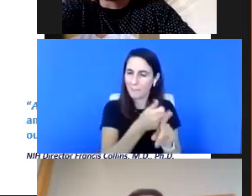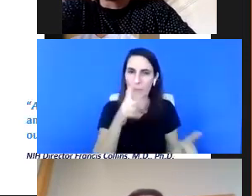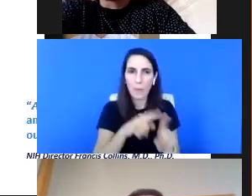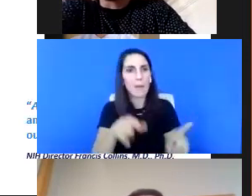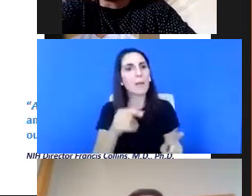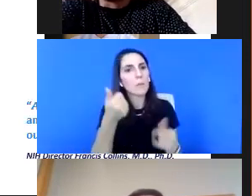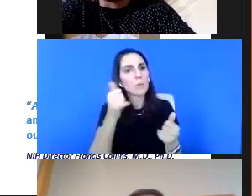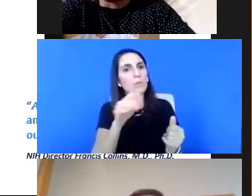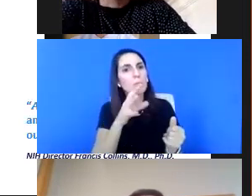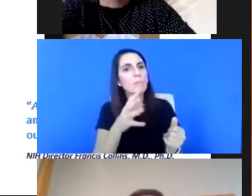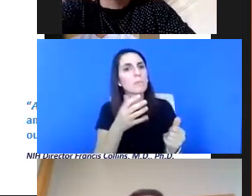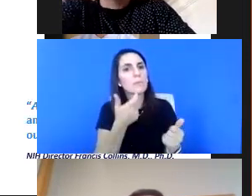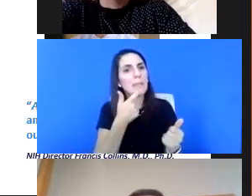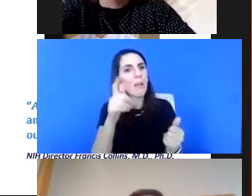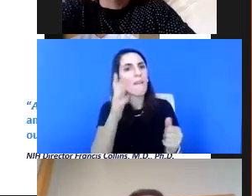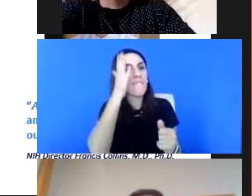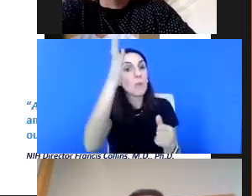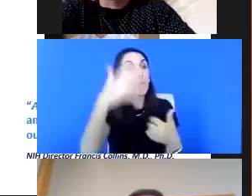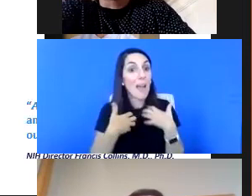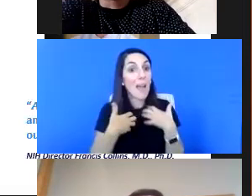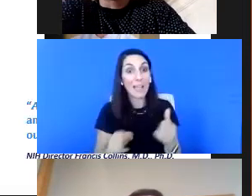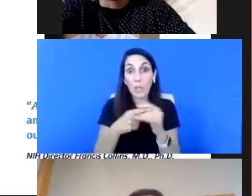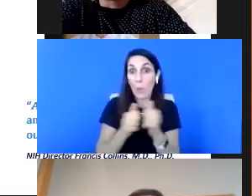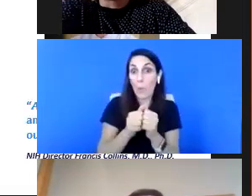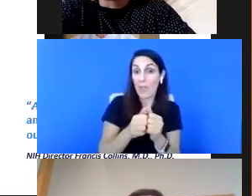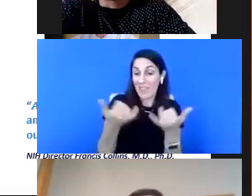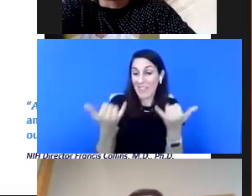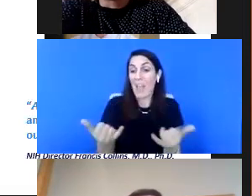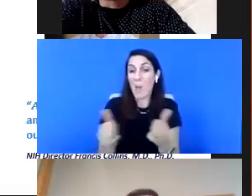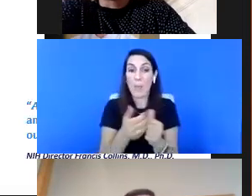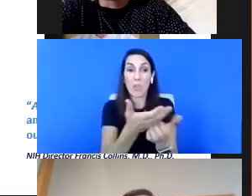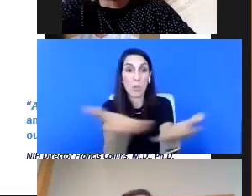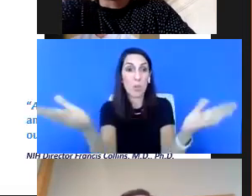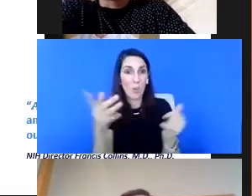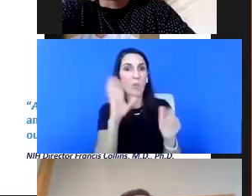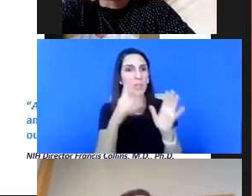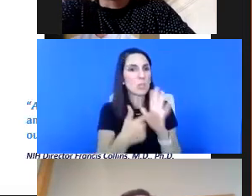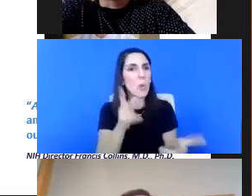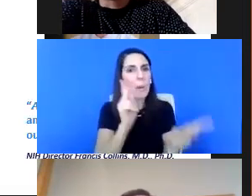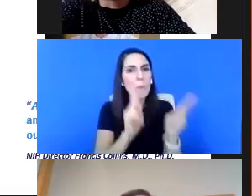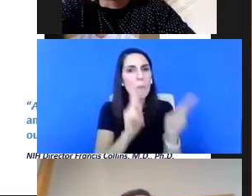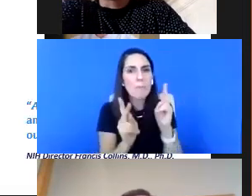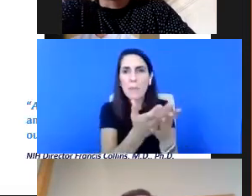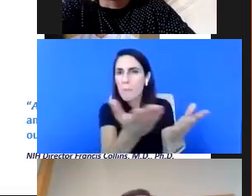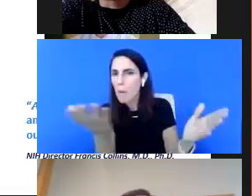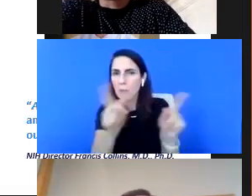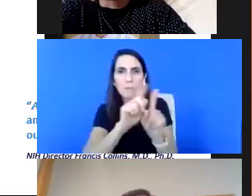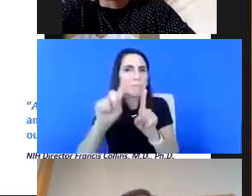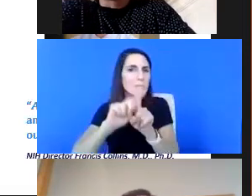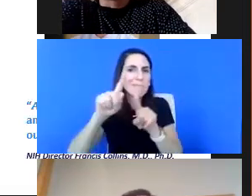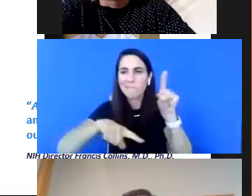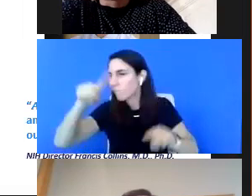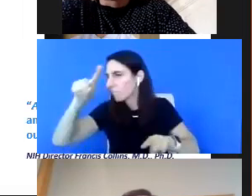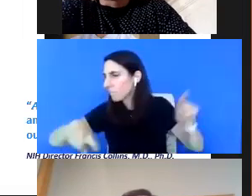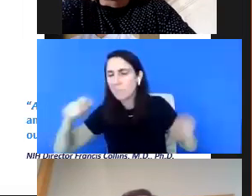future of health begins with you. And this particular slide shows images of several people of